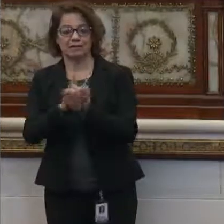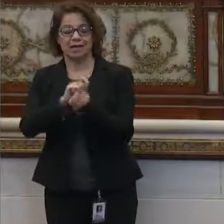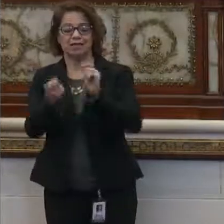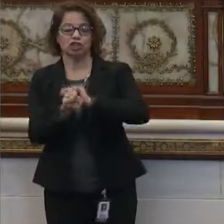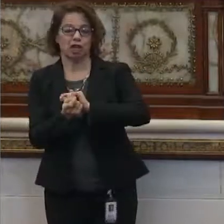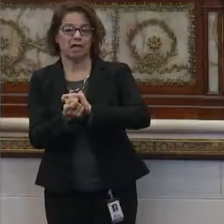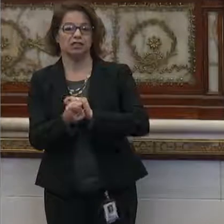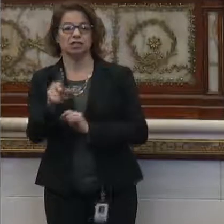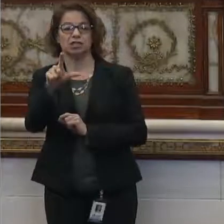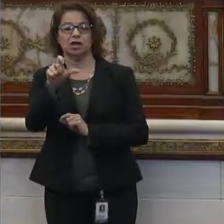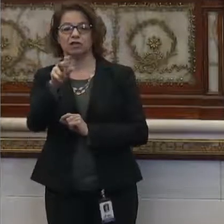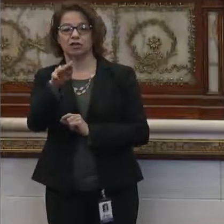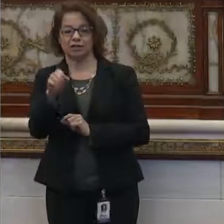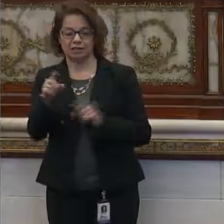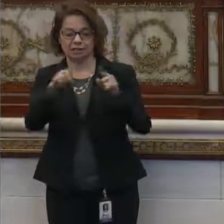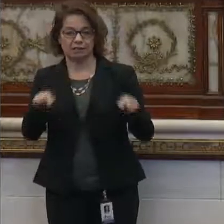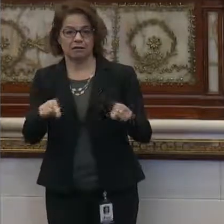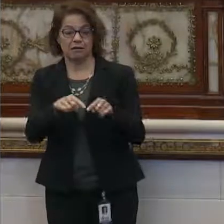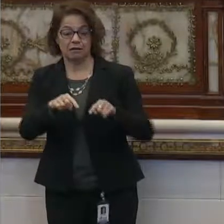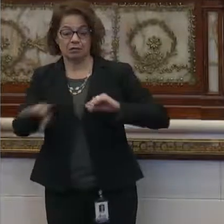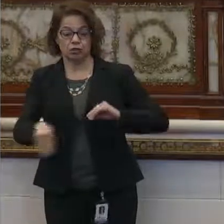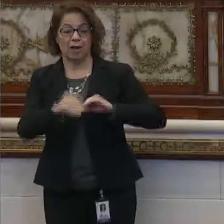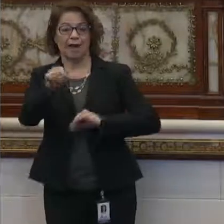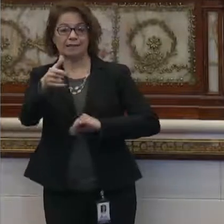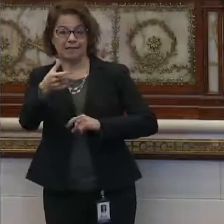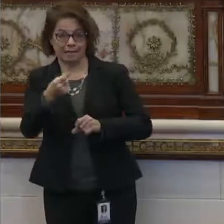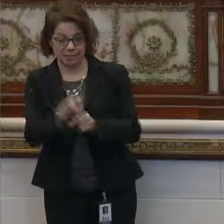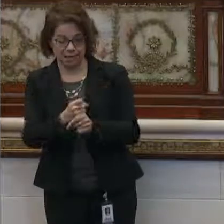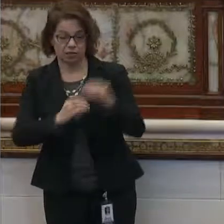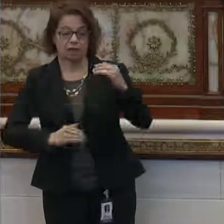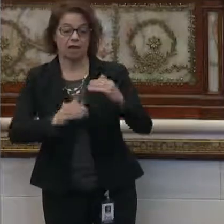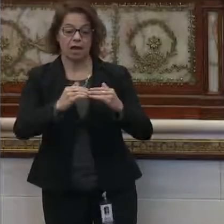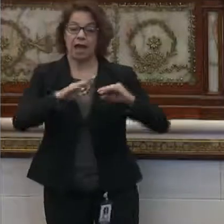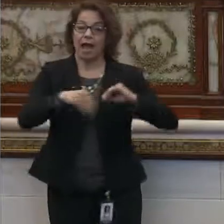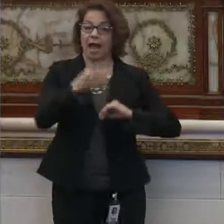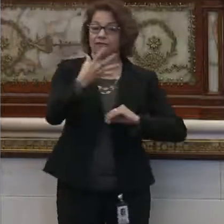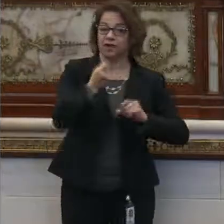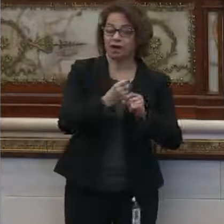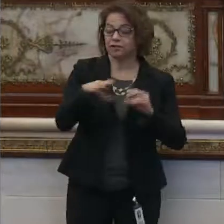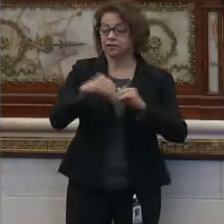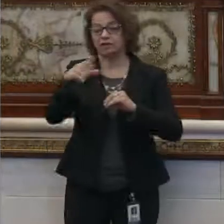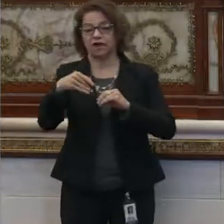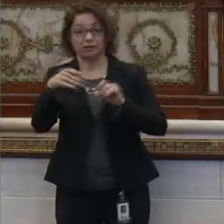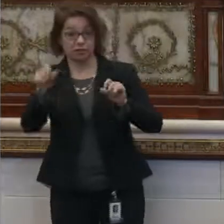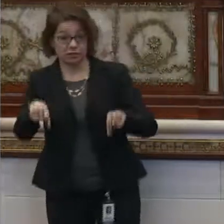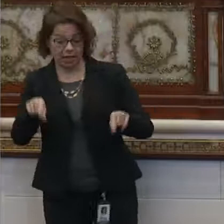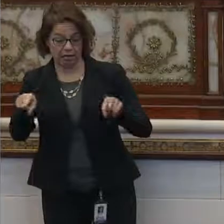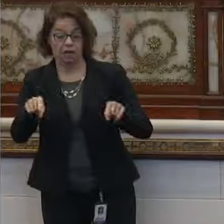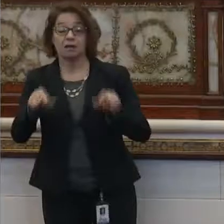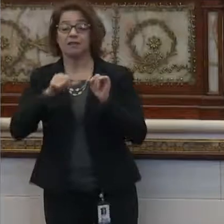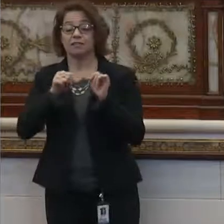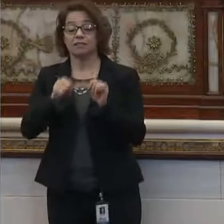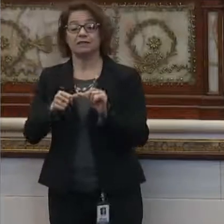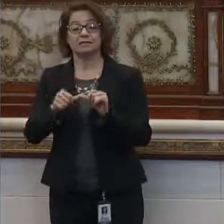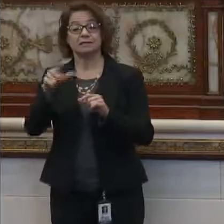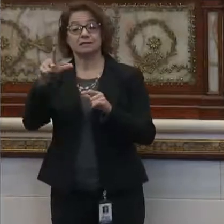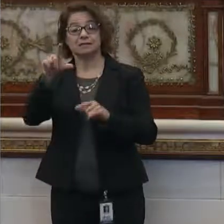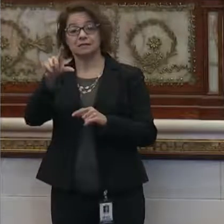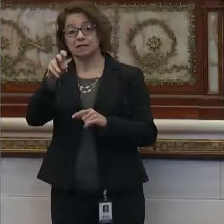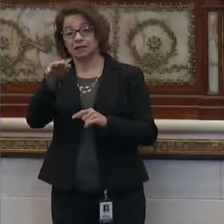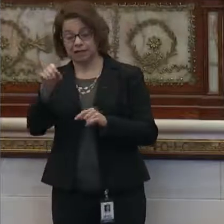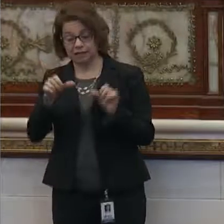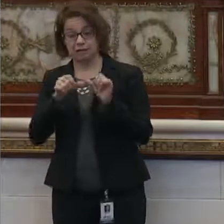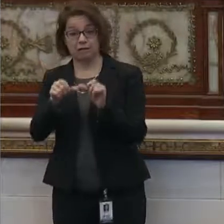in the RFP, to the longer term 10 years with up to 2 5-year renewals. This long-term lease will allow First Tee to